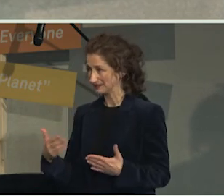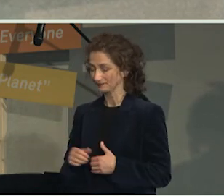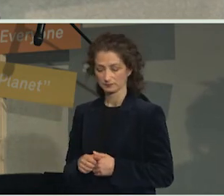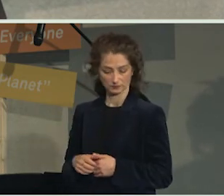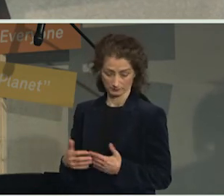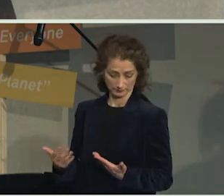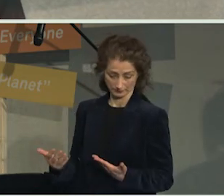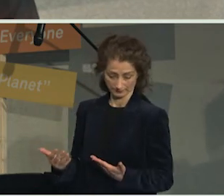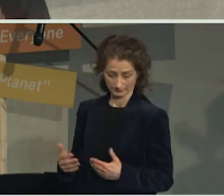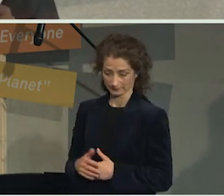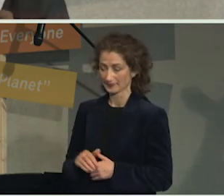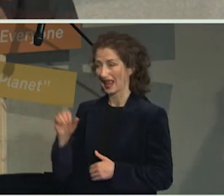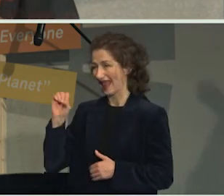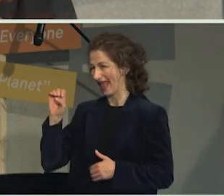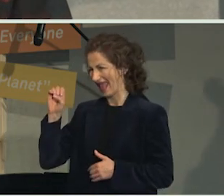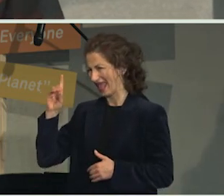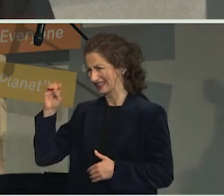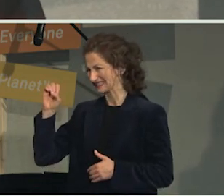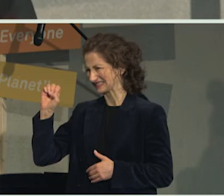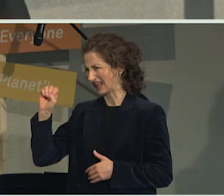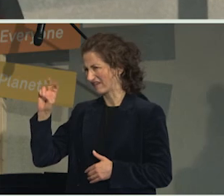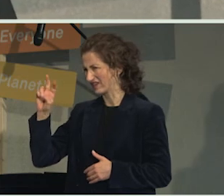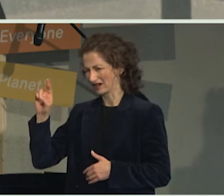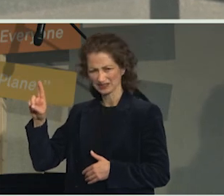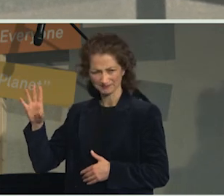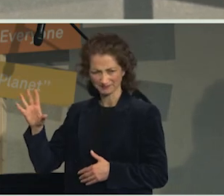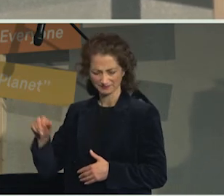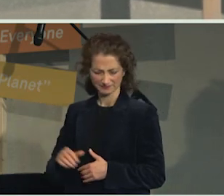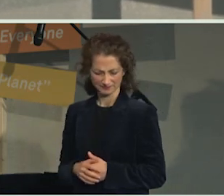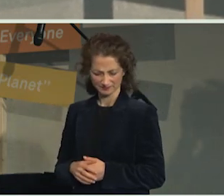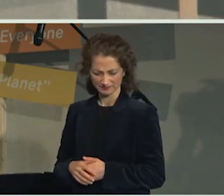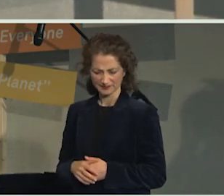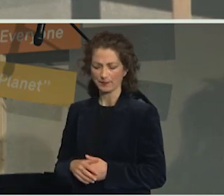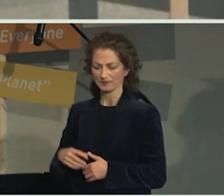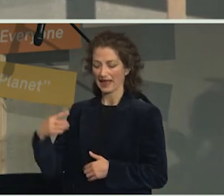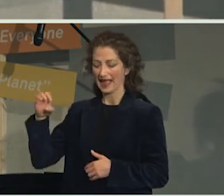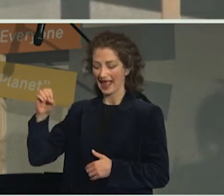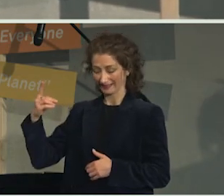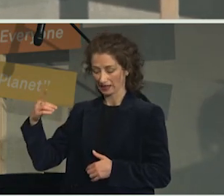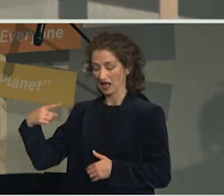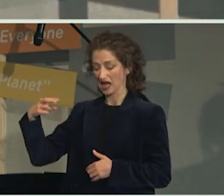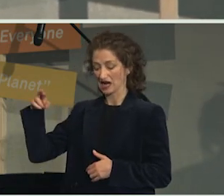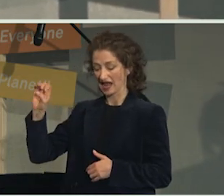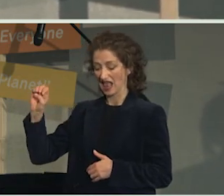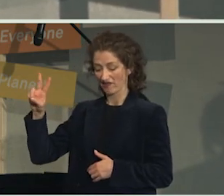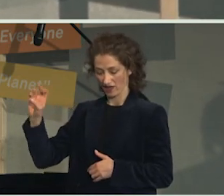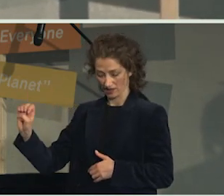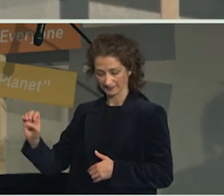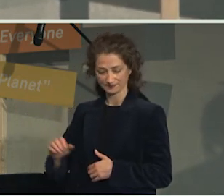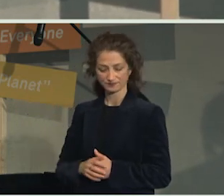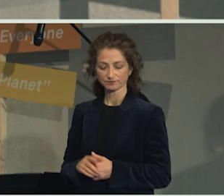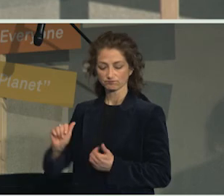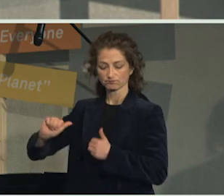Woo! And he's together with